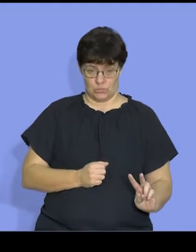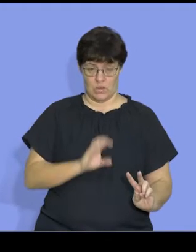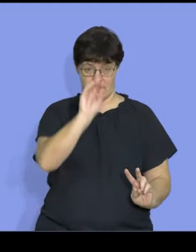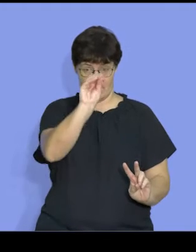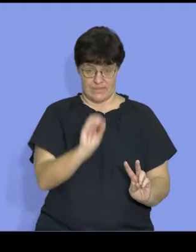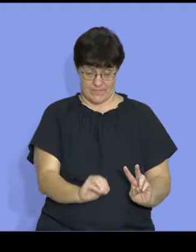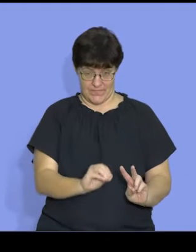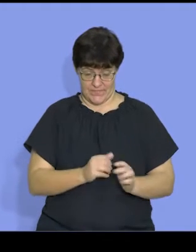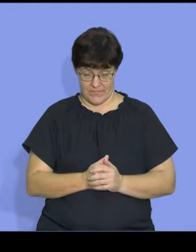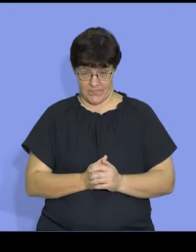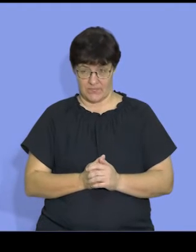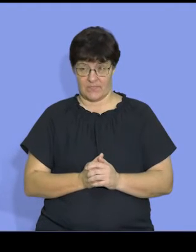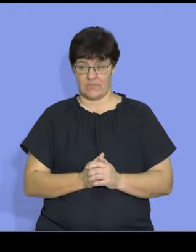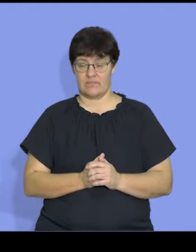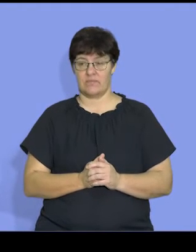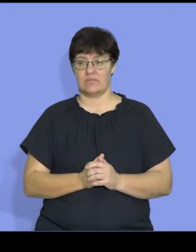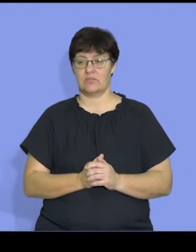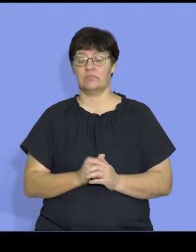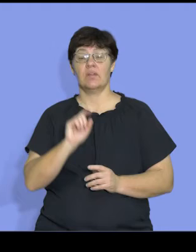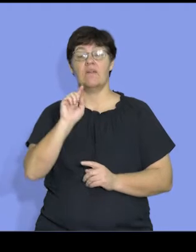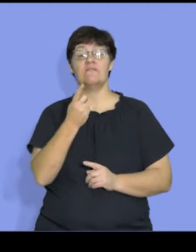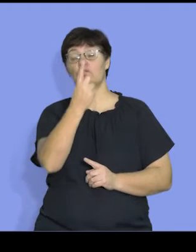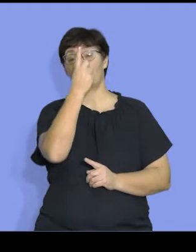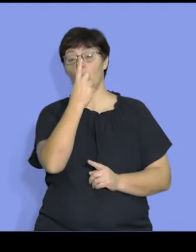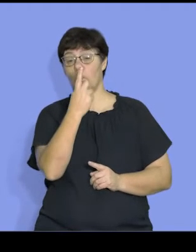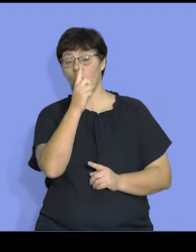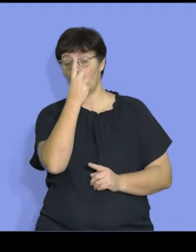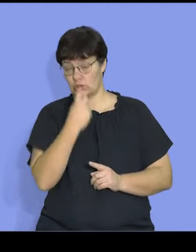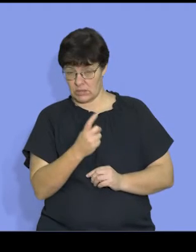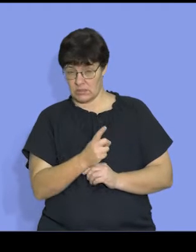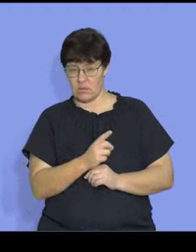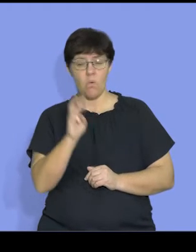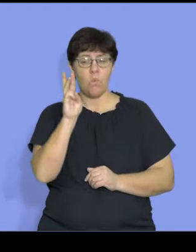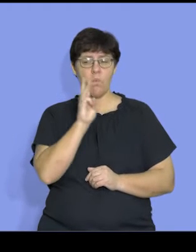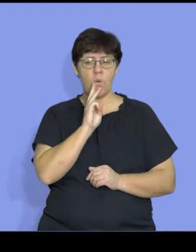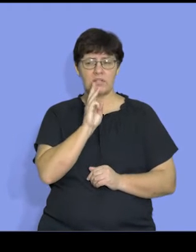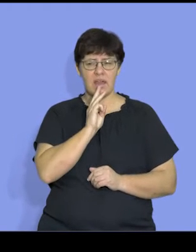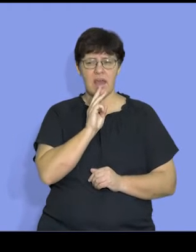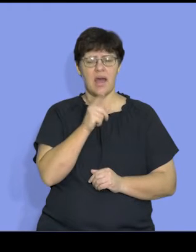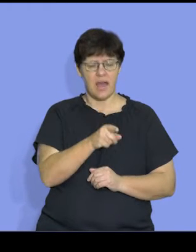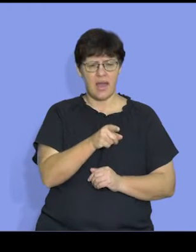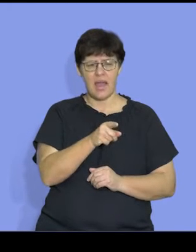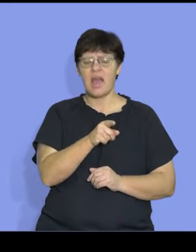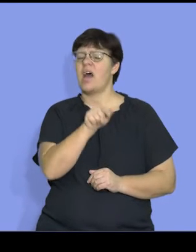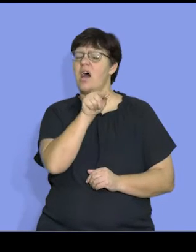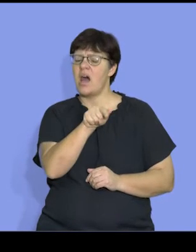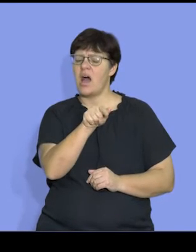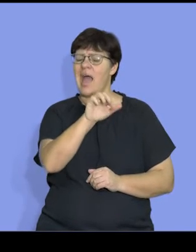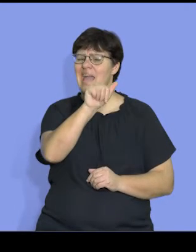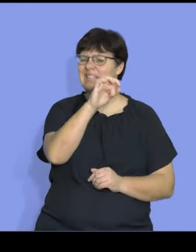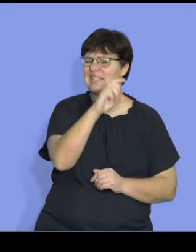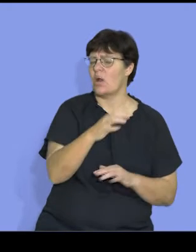right? Okay? Now, the first question says, is water acting as an acid or base in reaction